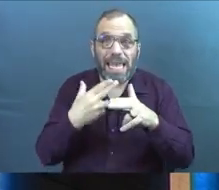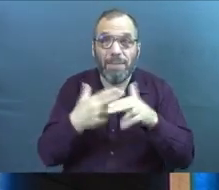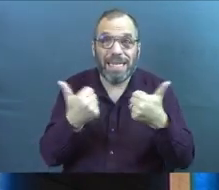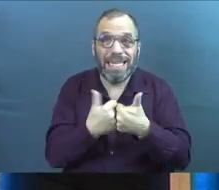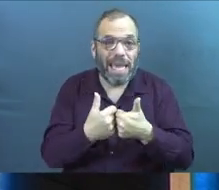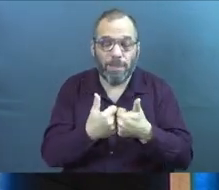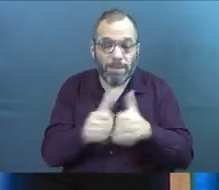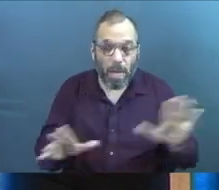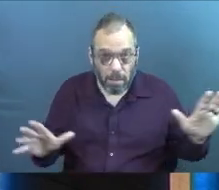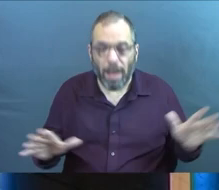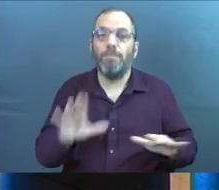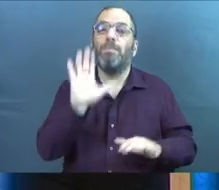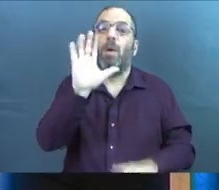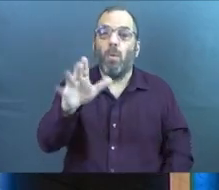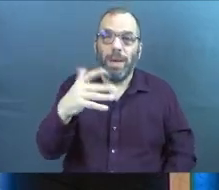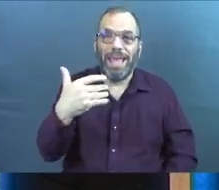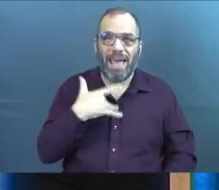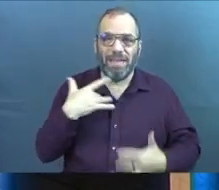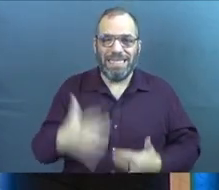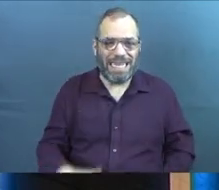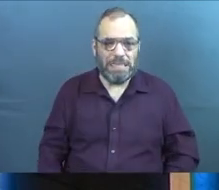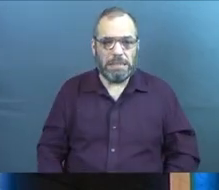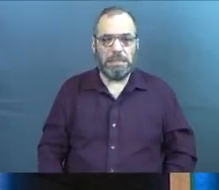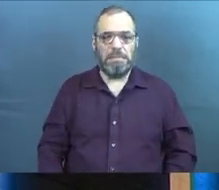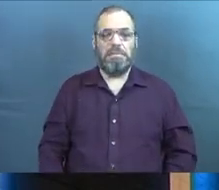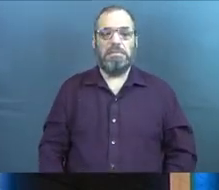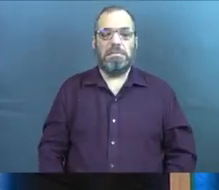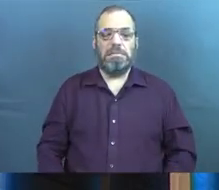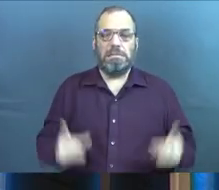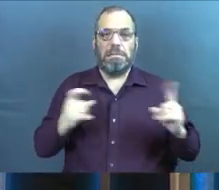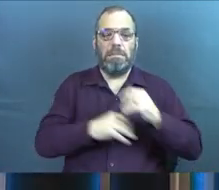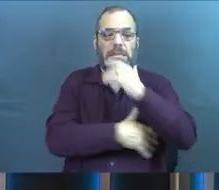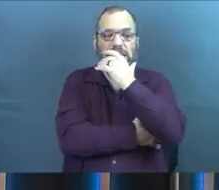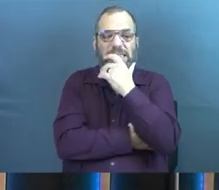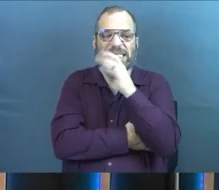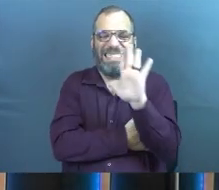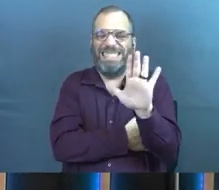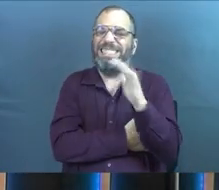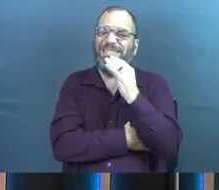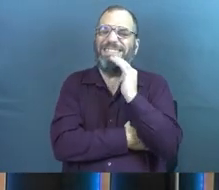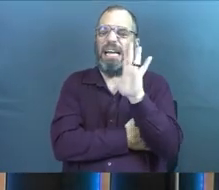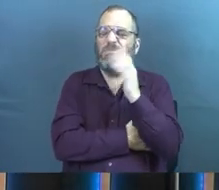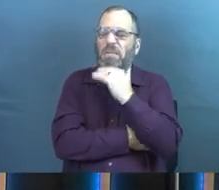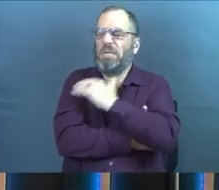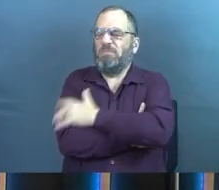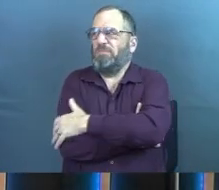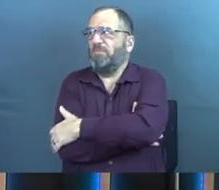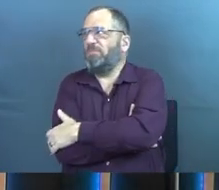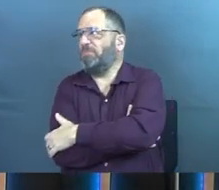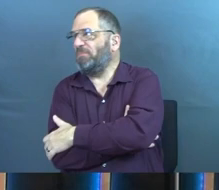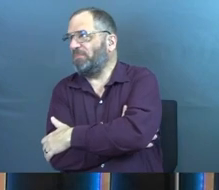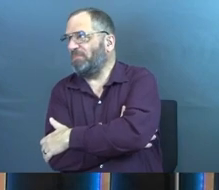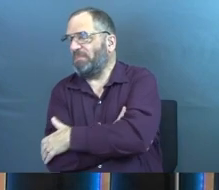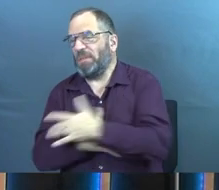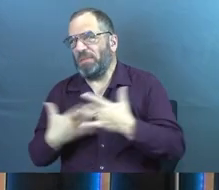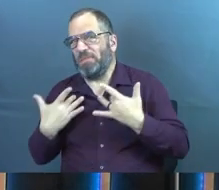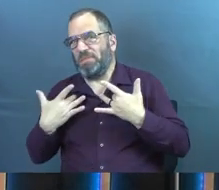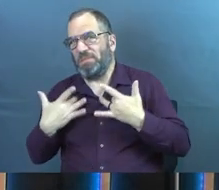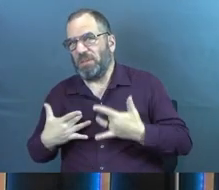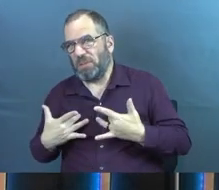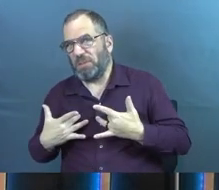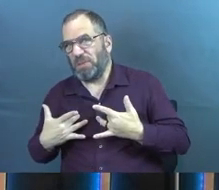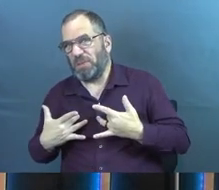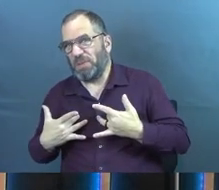It's a very real thing. We have this tendency to lean into that. If something is too complex, we back away. A little discouraged, you